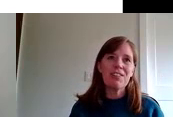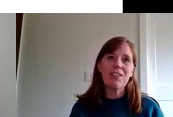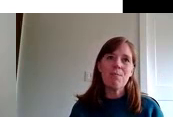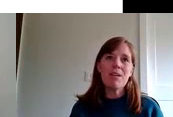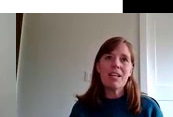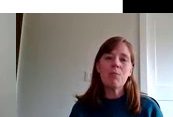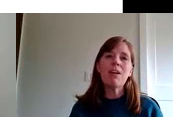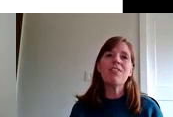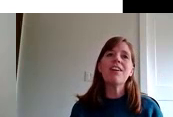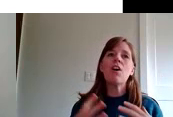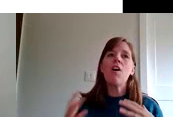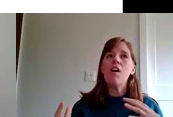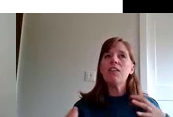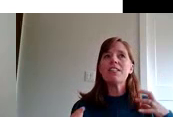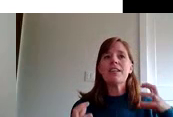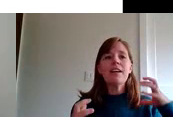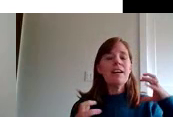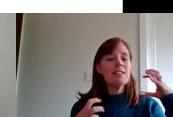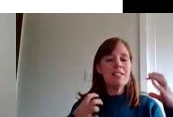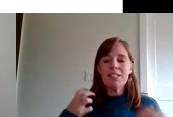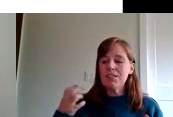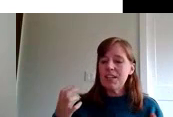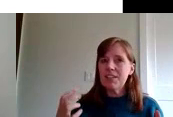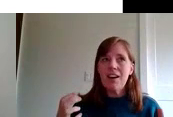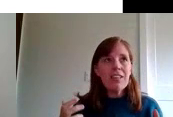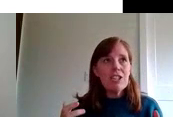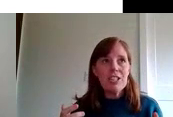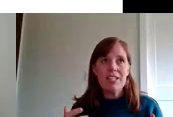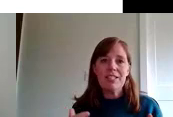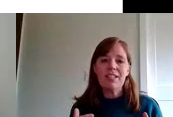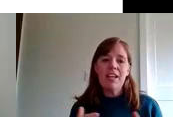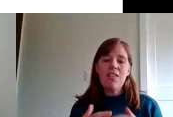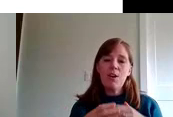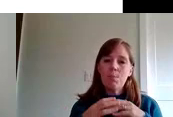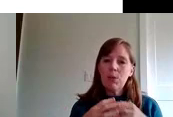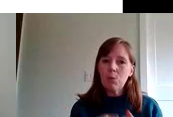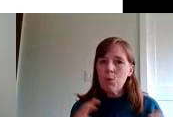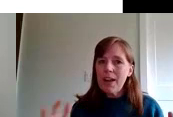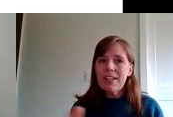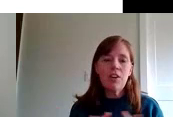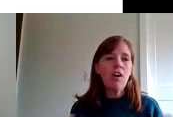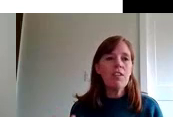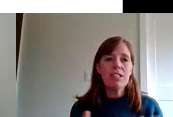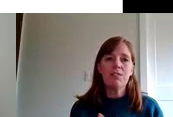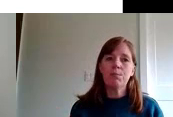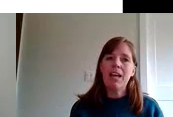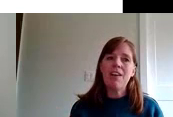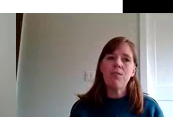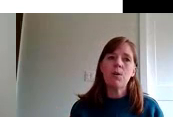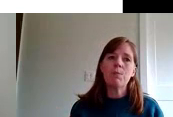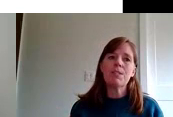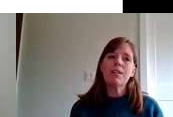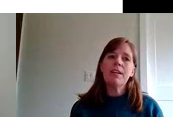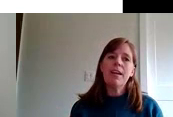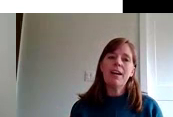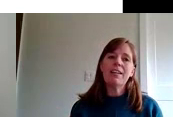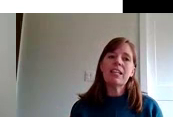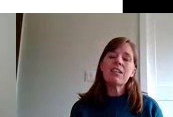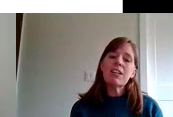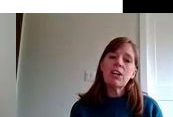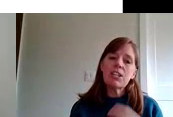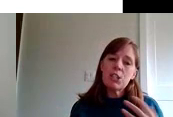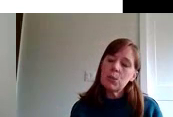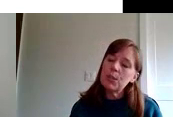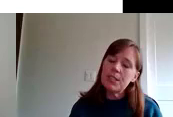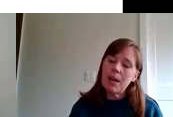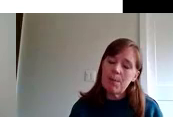about immersive reader in a minute, but there's all these assistive technologies that are built right into all these different platforms